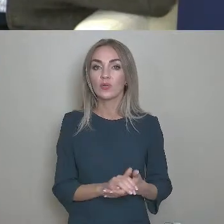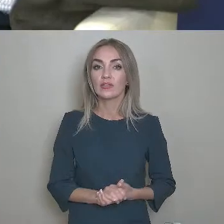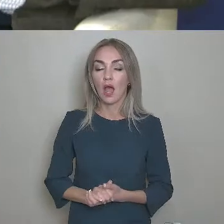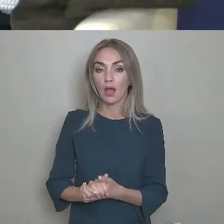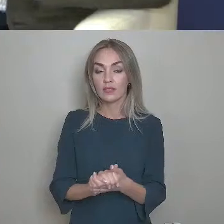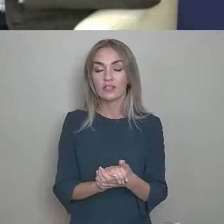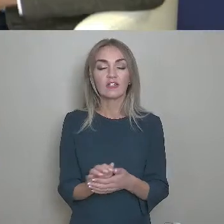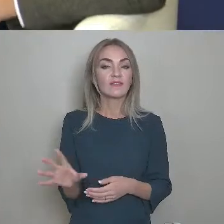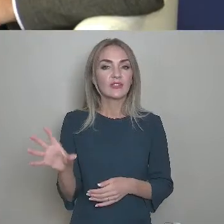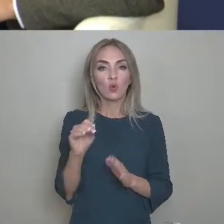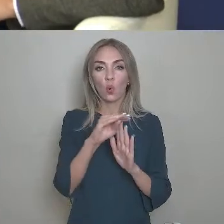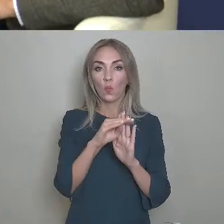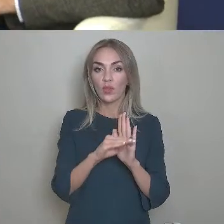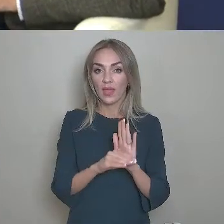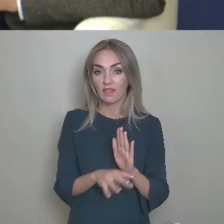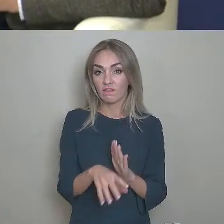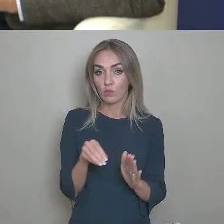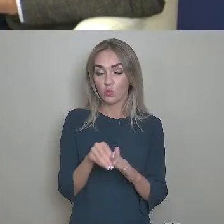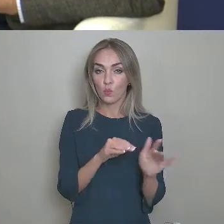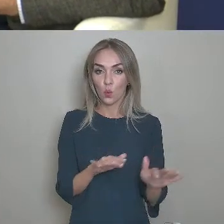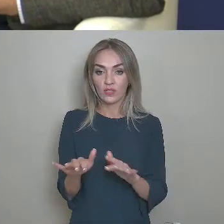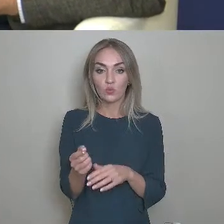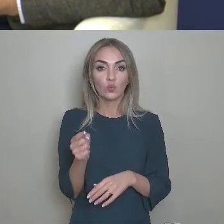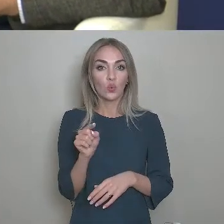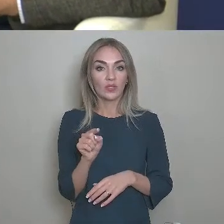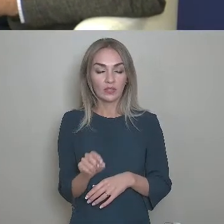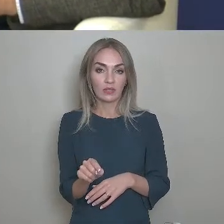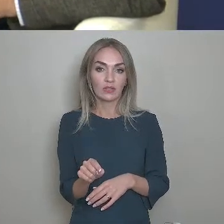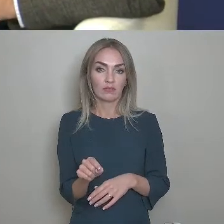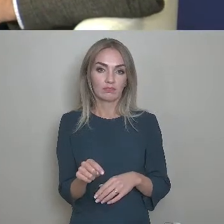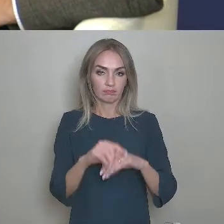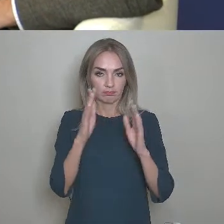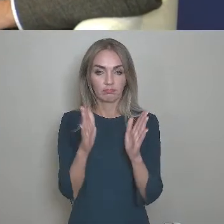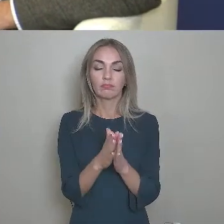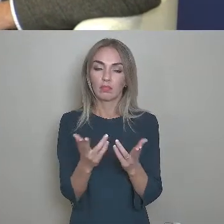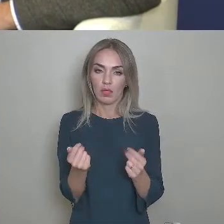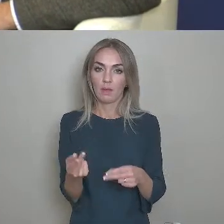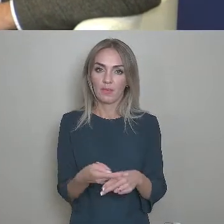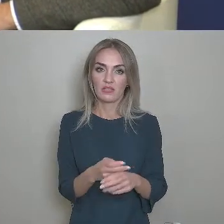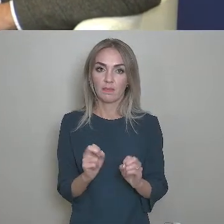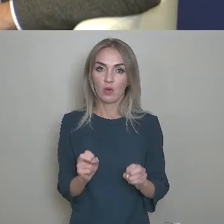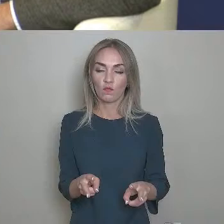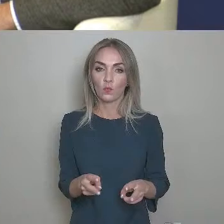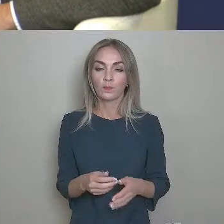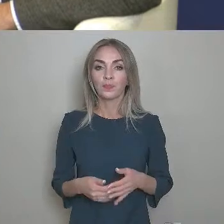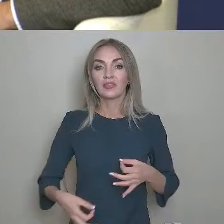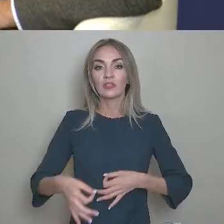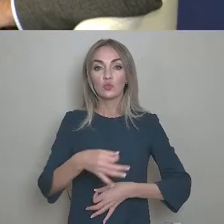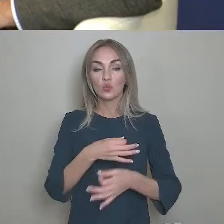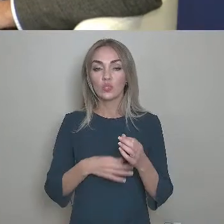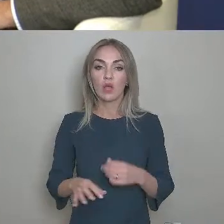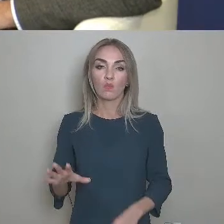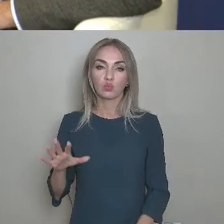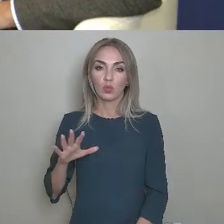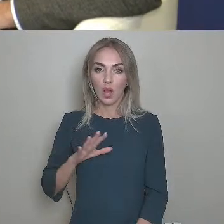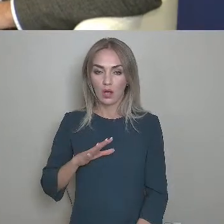freedom of expression of ideas, associations, and safety of the documents, and in the wide sense, this is